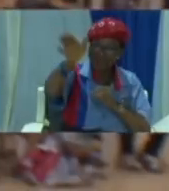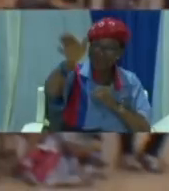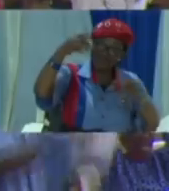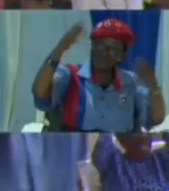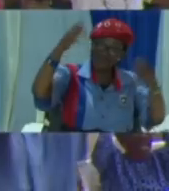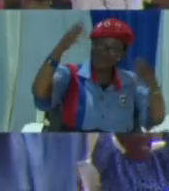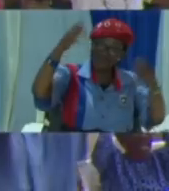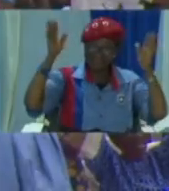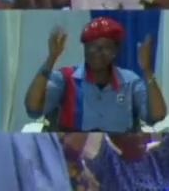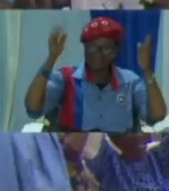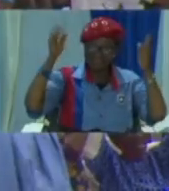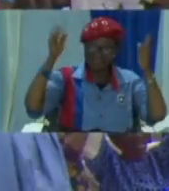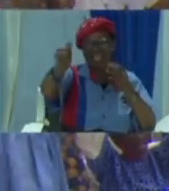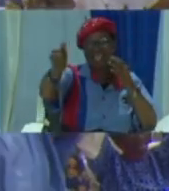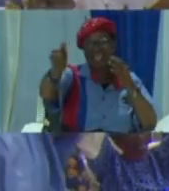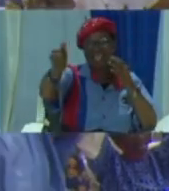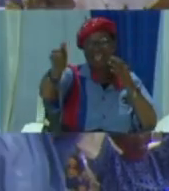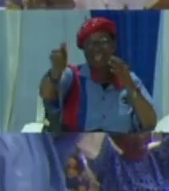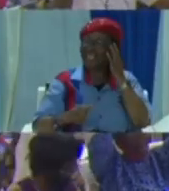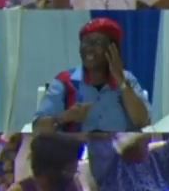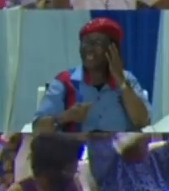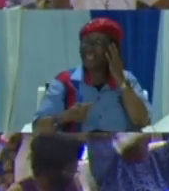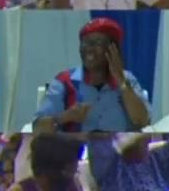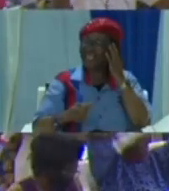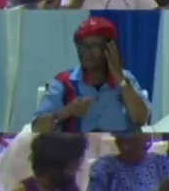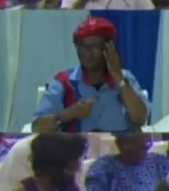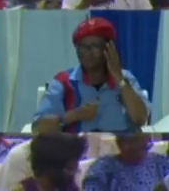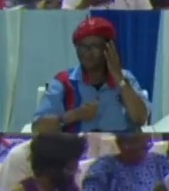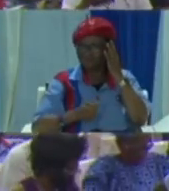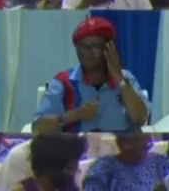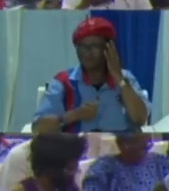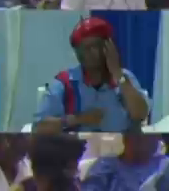enough. Amen.